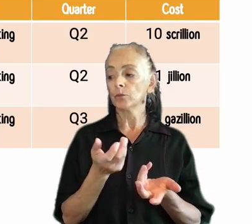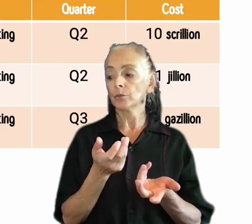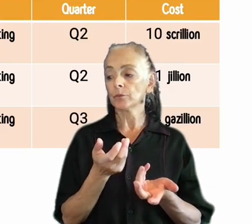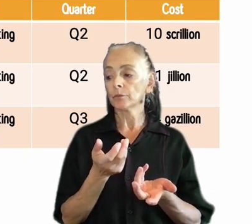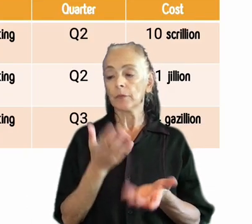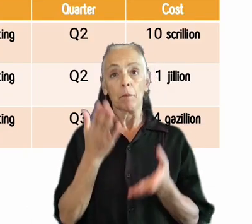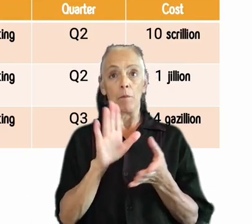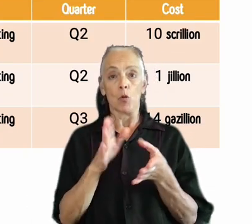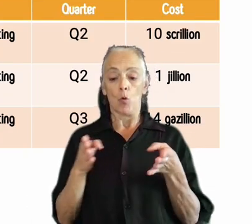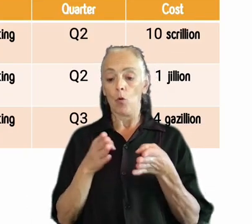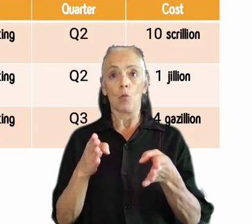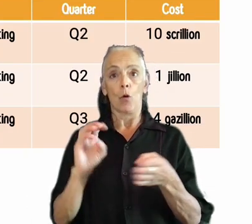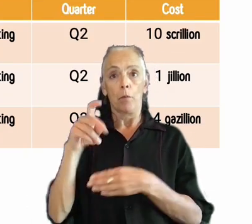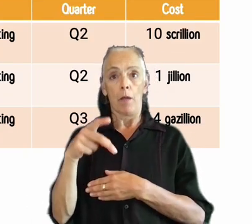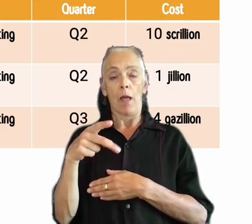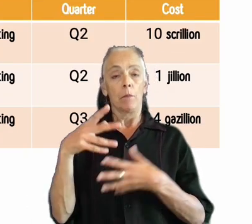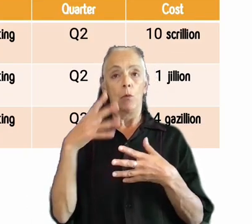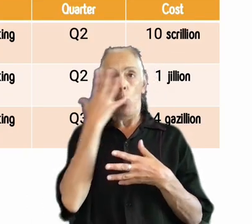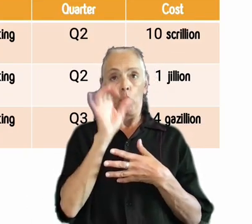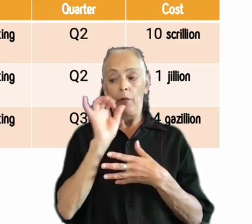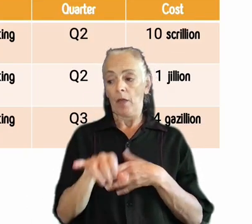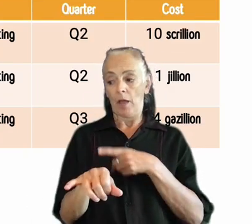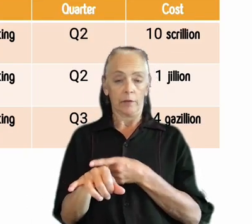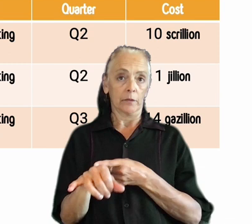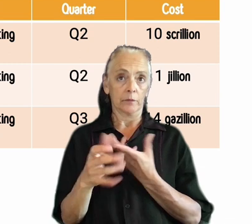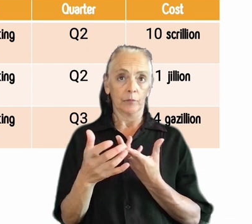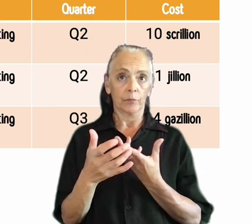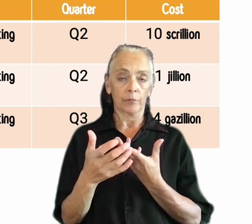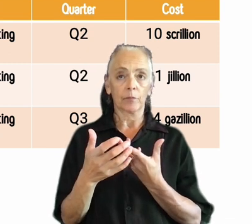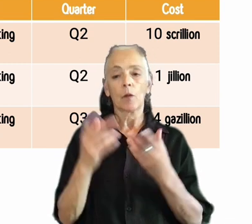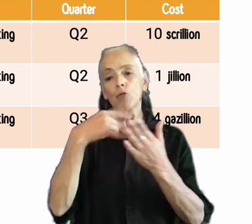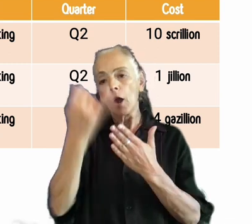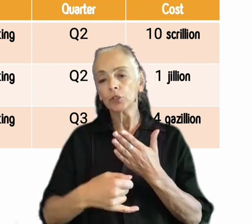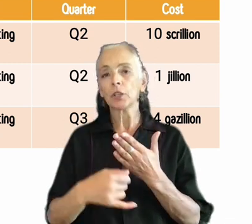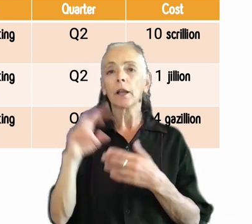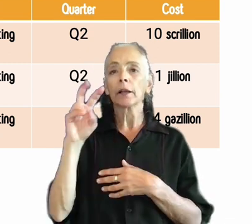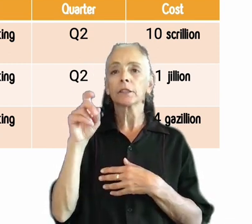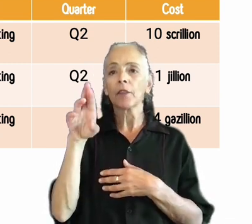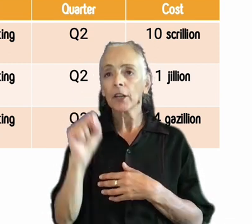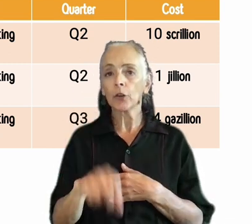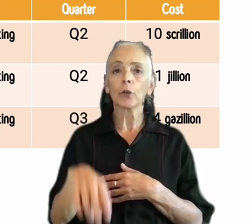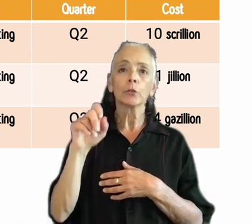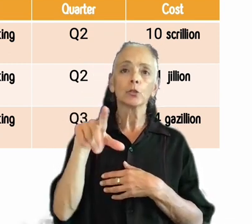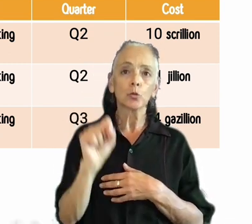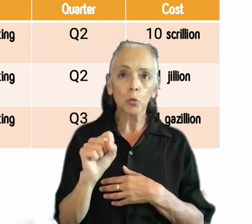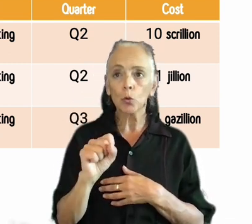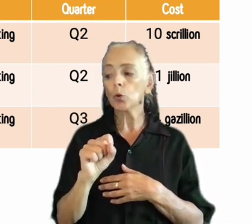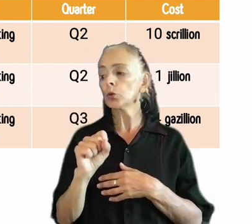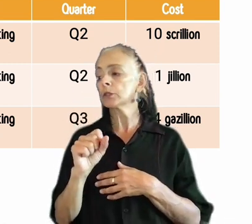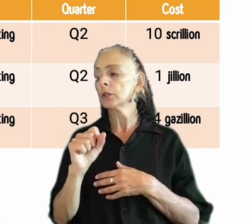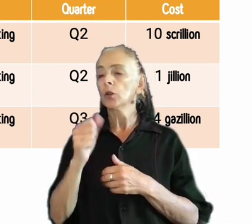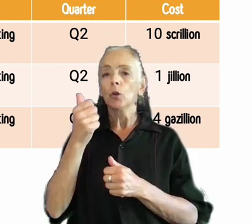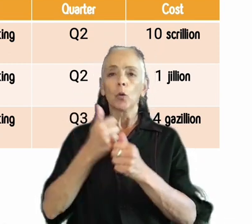perhaps your roadmap would look something like this a list of projects and vendors or tools and the quarter which is getting made